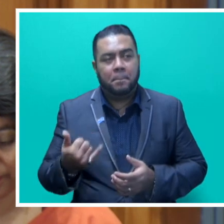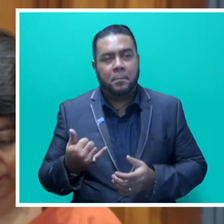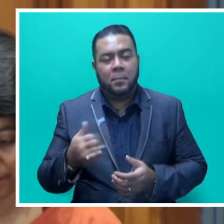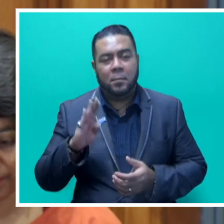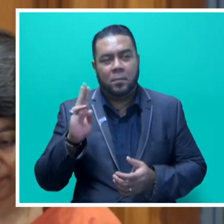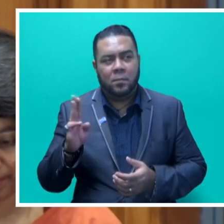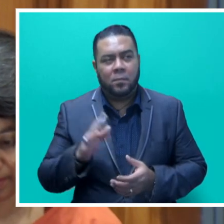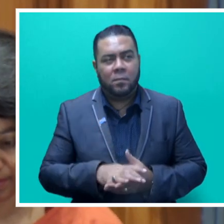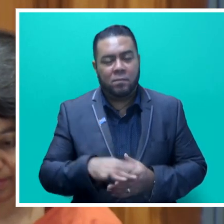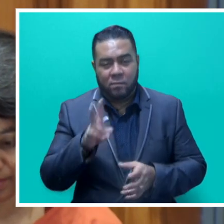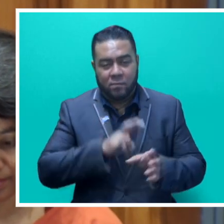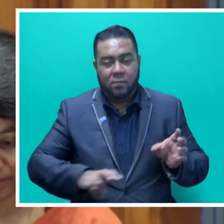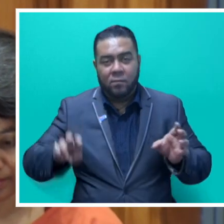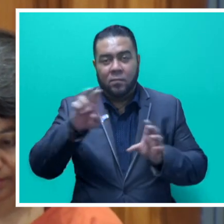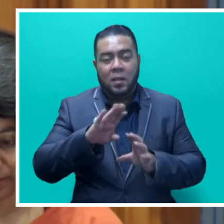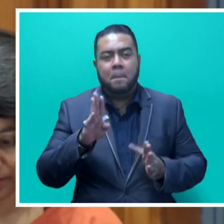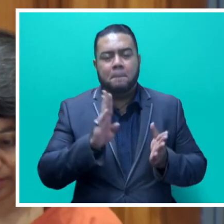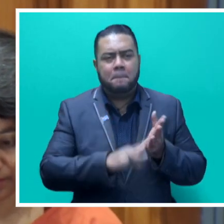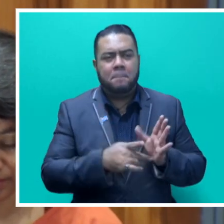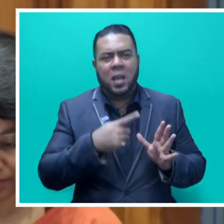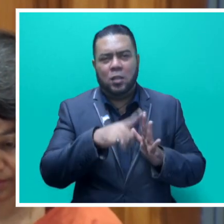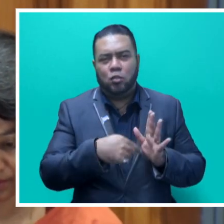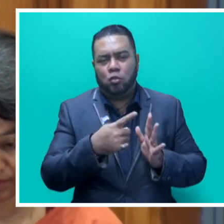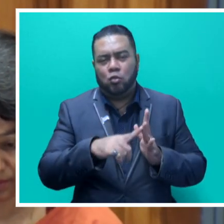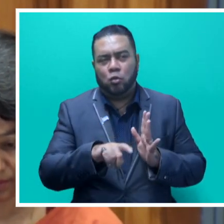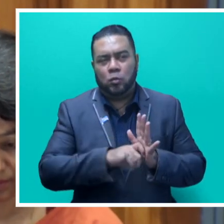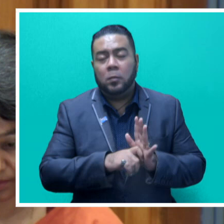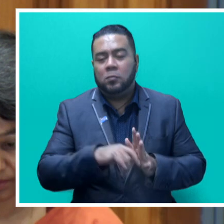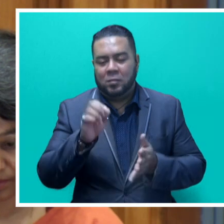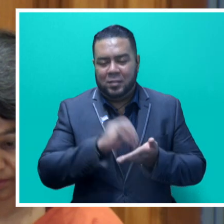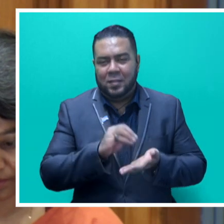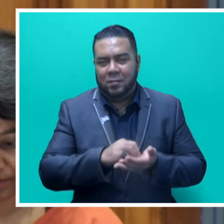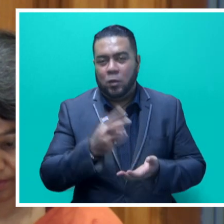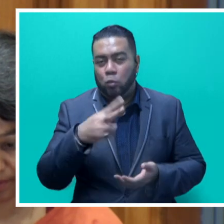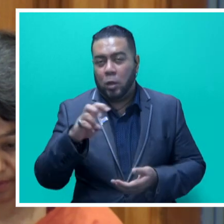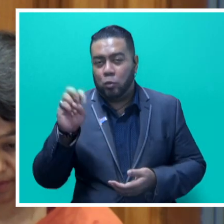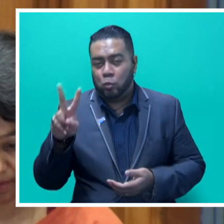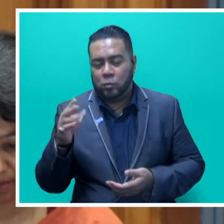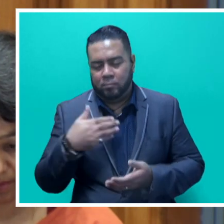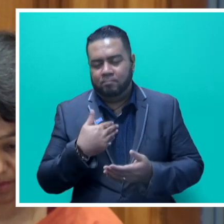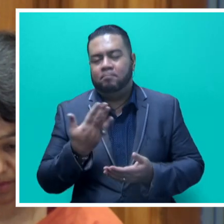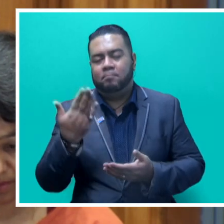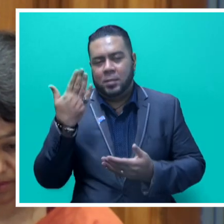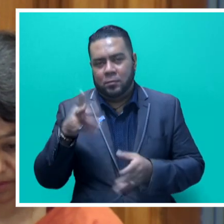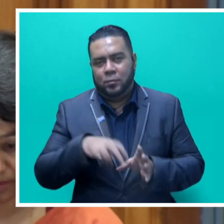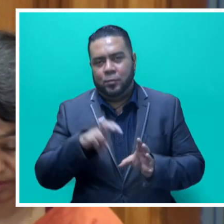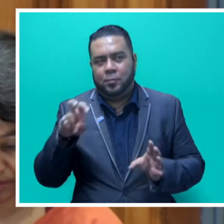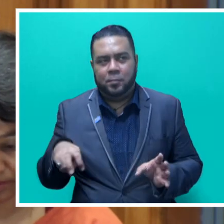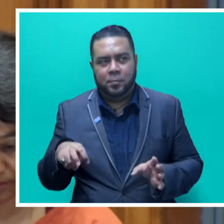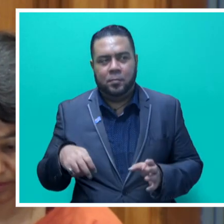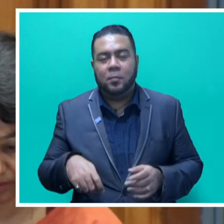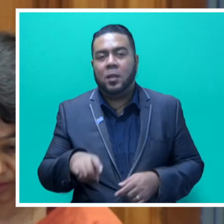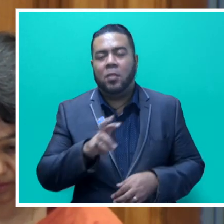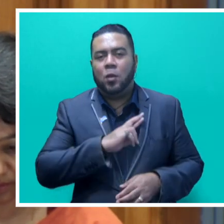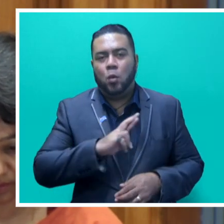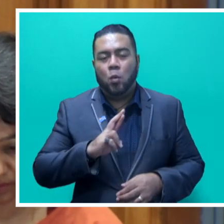I finally attained the rank of major, and in 2002 served until I sought resignation and was honorably discharged from what had then become the regular force